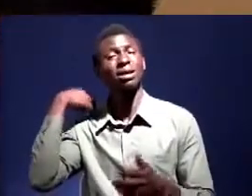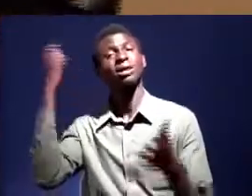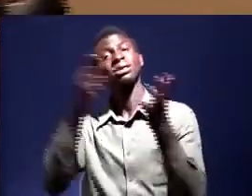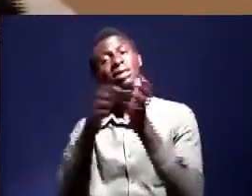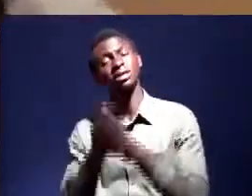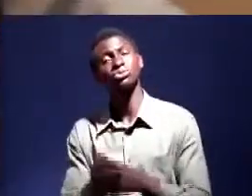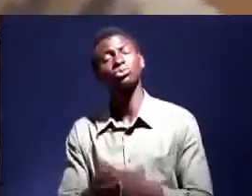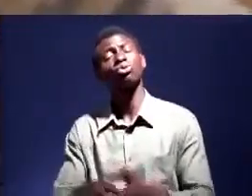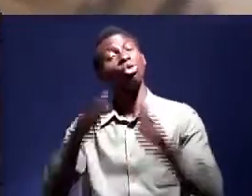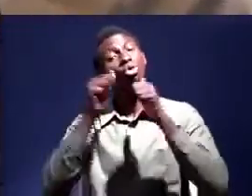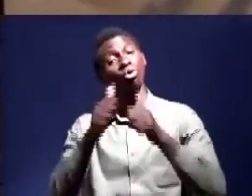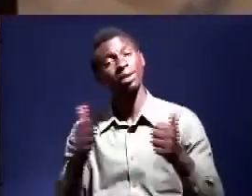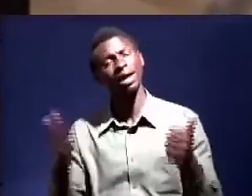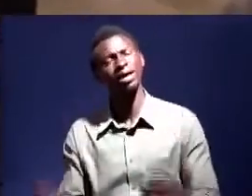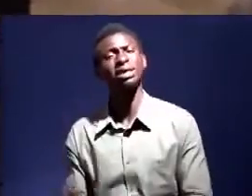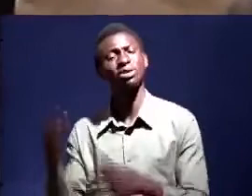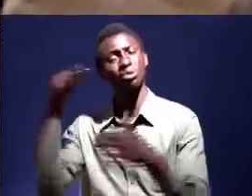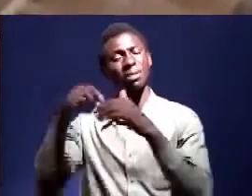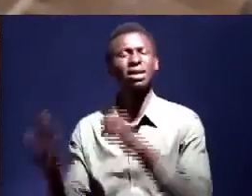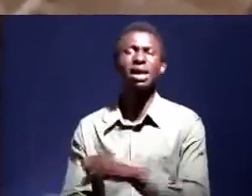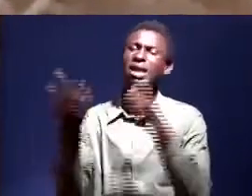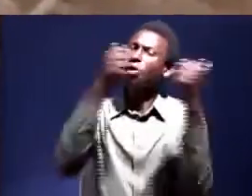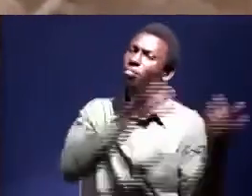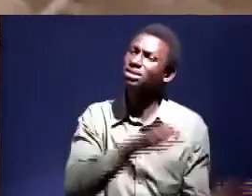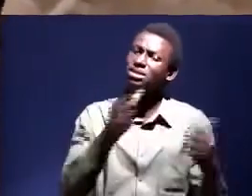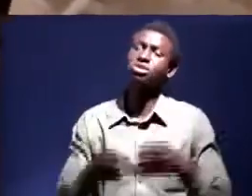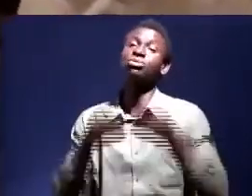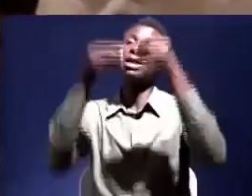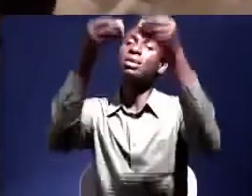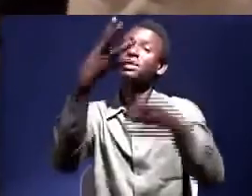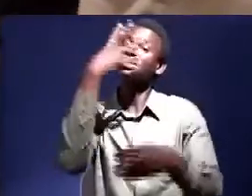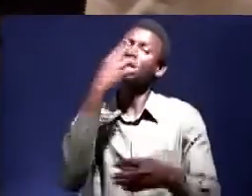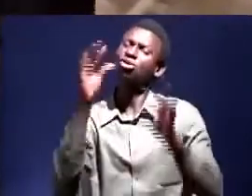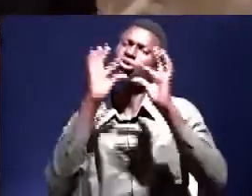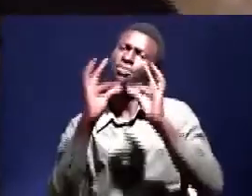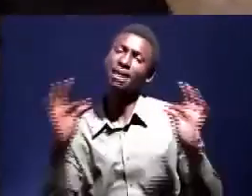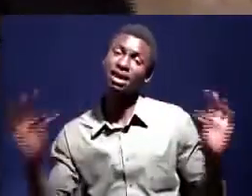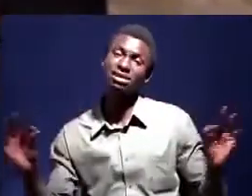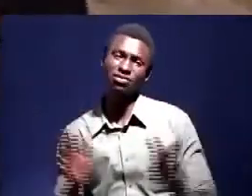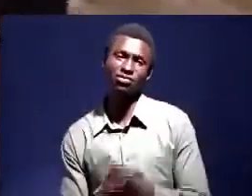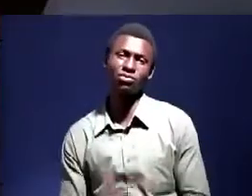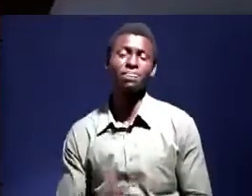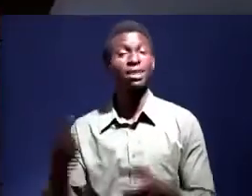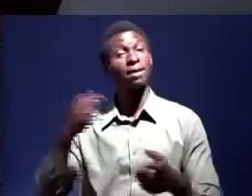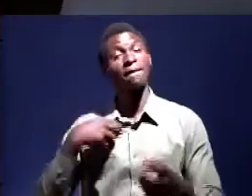give me the Holy Spirit. I believe the promises of God."